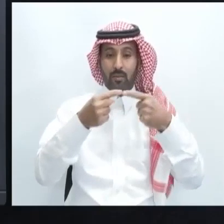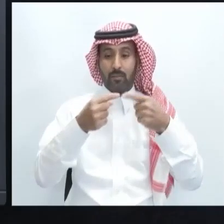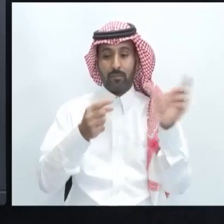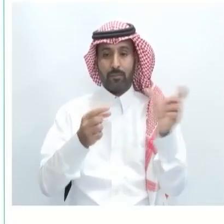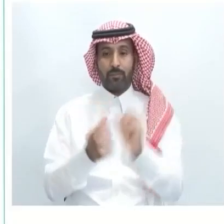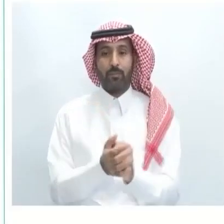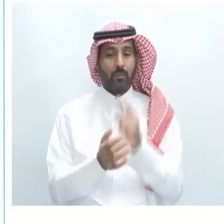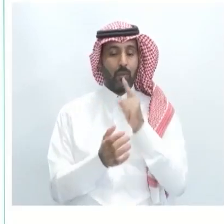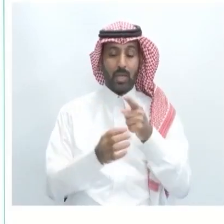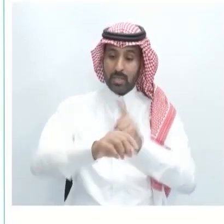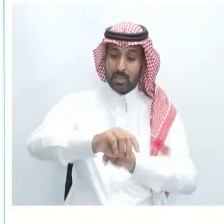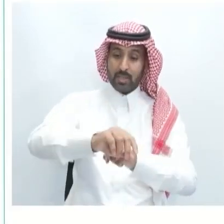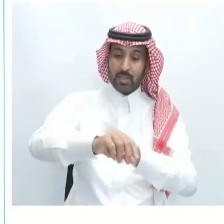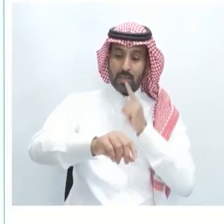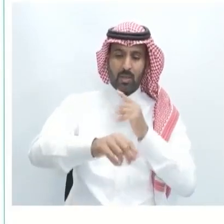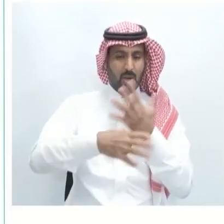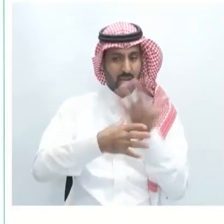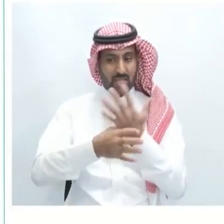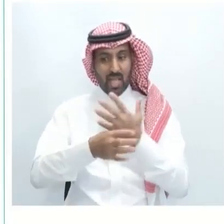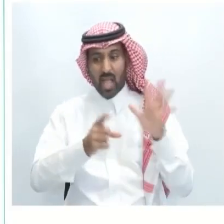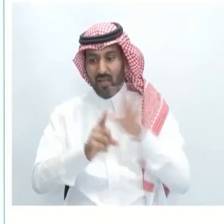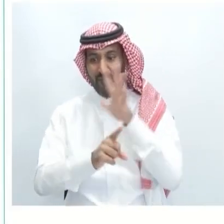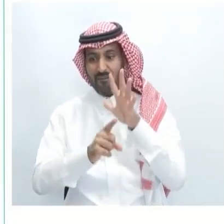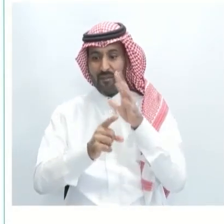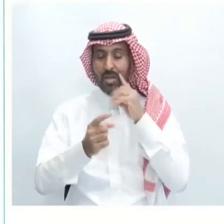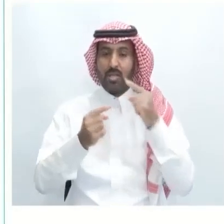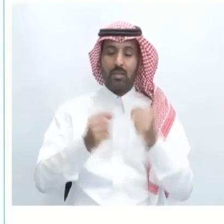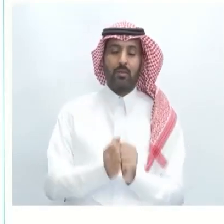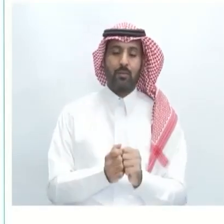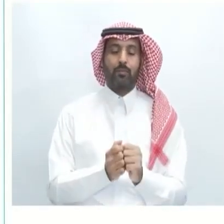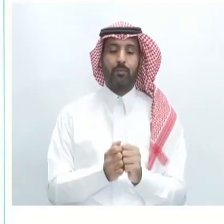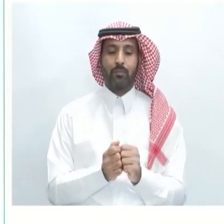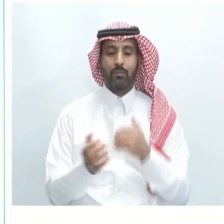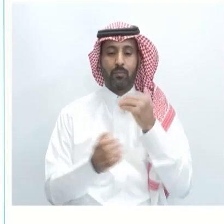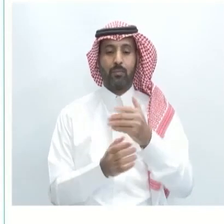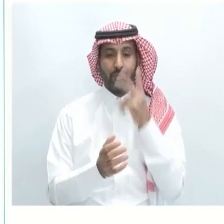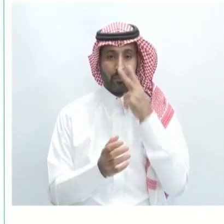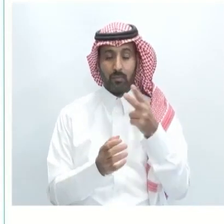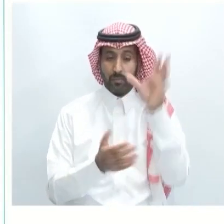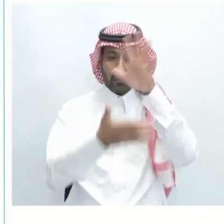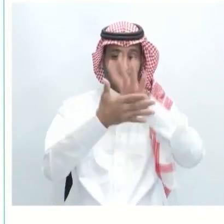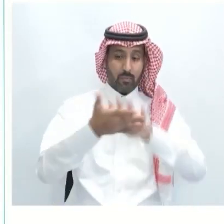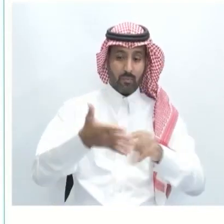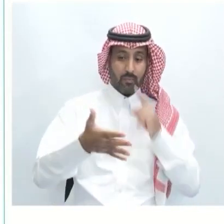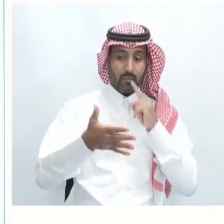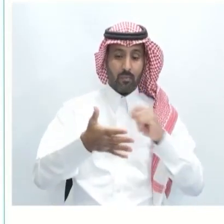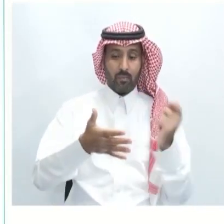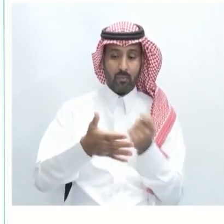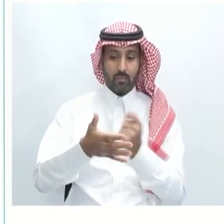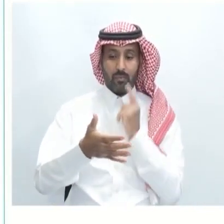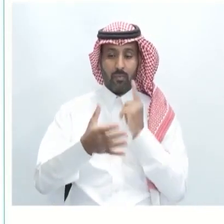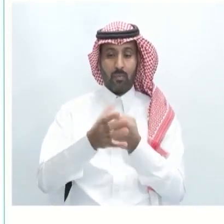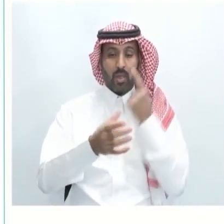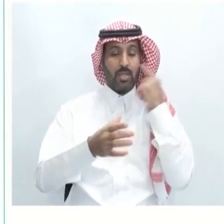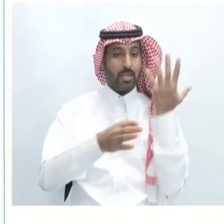uses, whether it's time, cause and effect, comparison, or contrast. So this is the chart that you're going to use. This